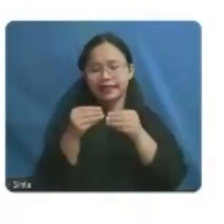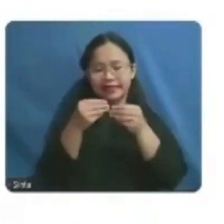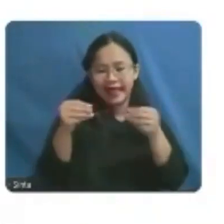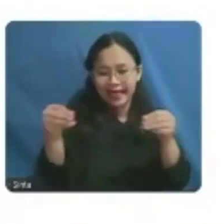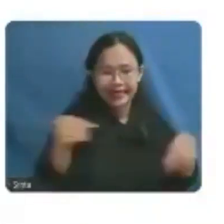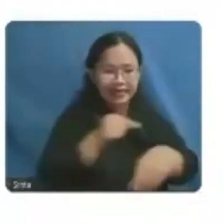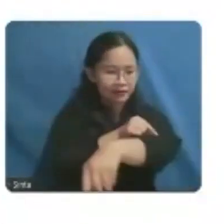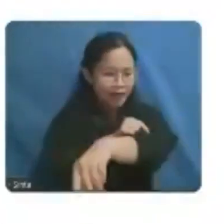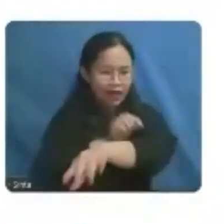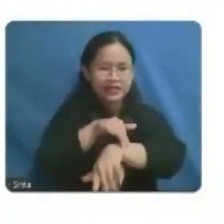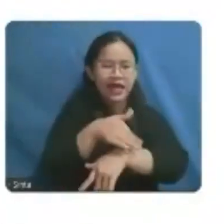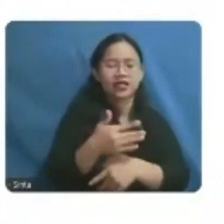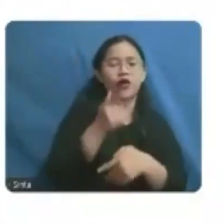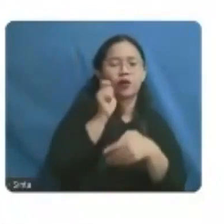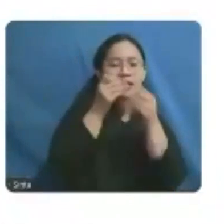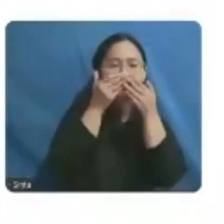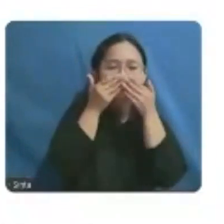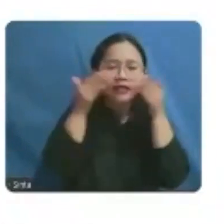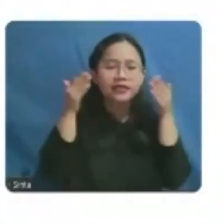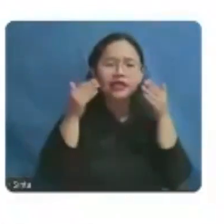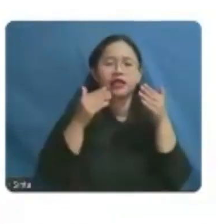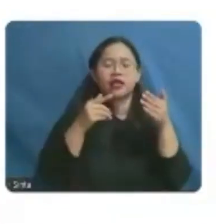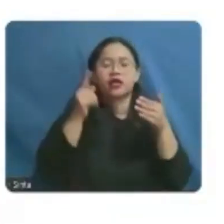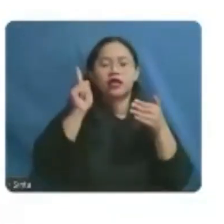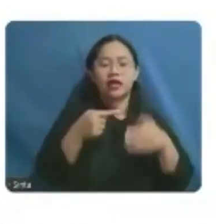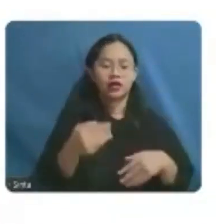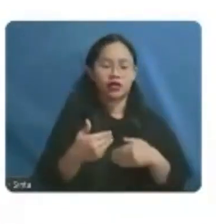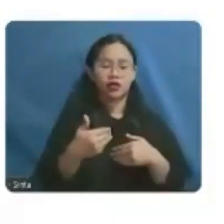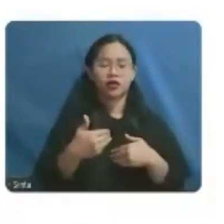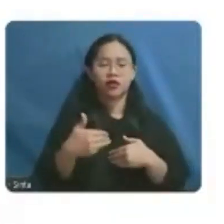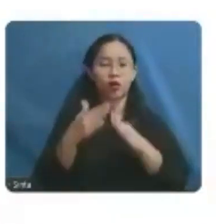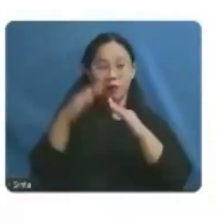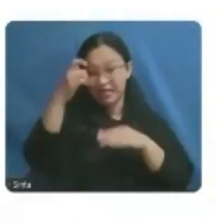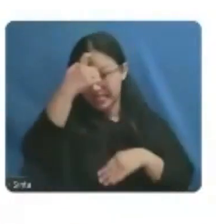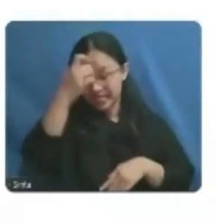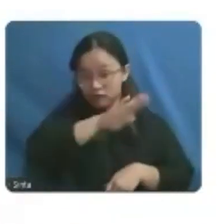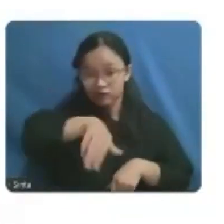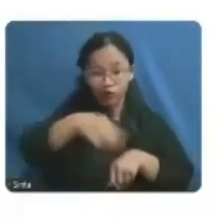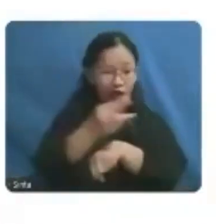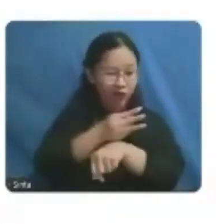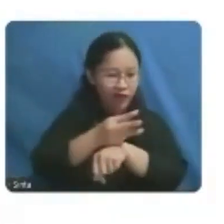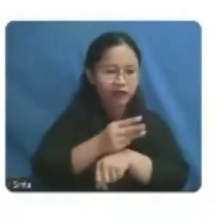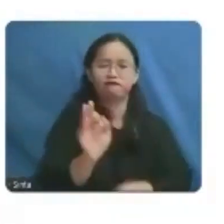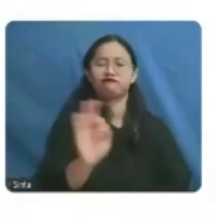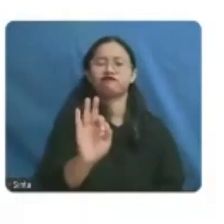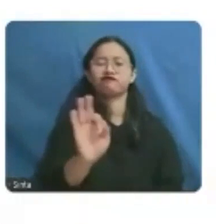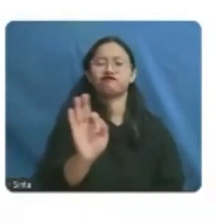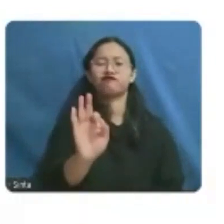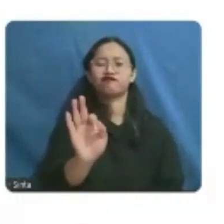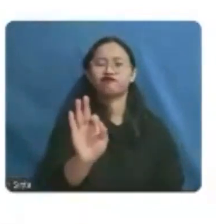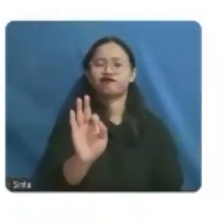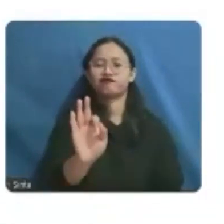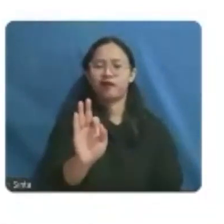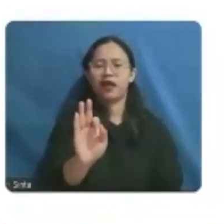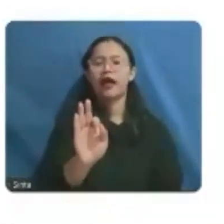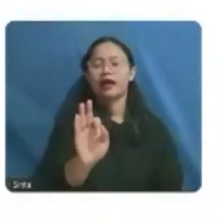well. So you got to use those P2 masks or N95 masks, and they got to be changed fairly regularly. So